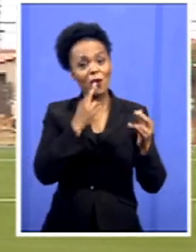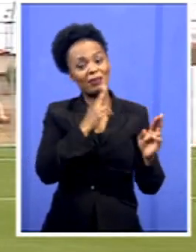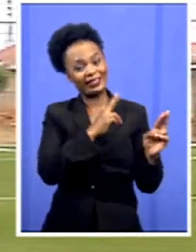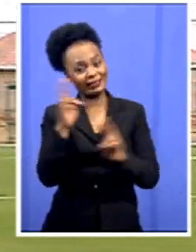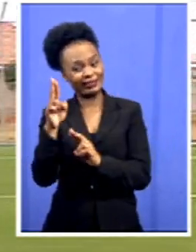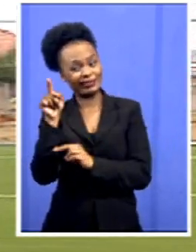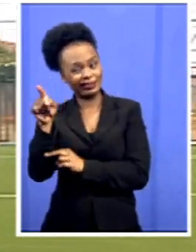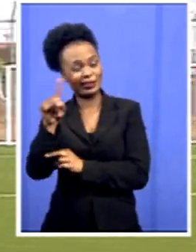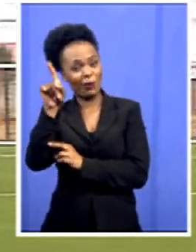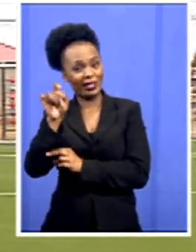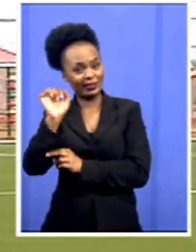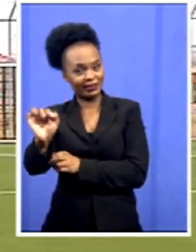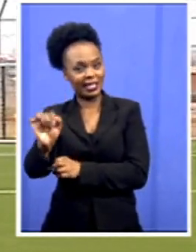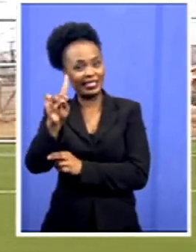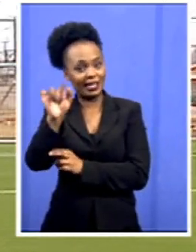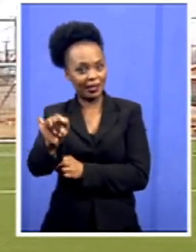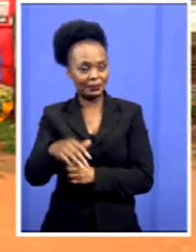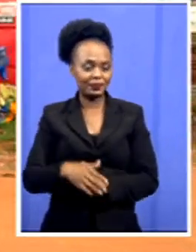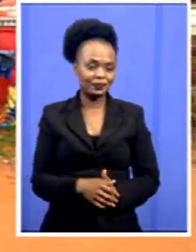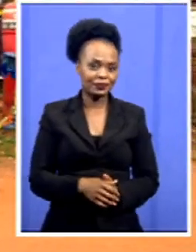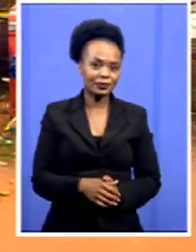to that question, very briefly.